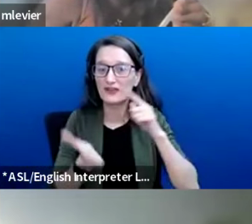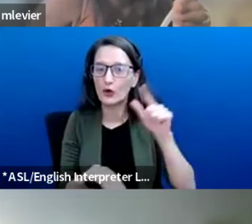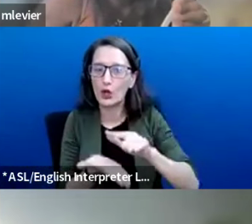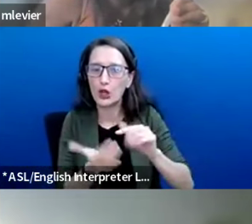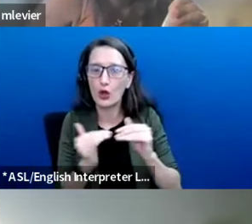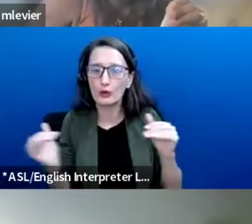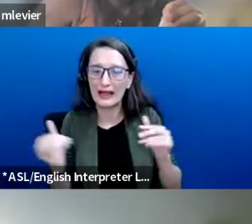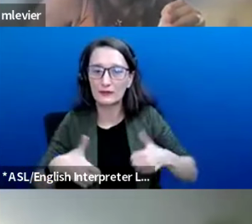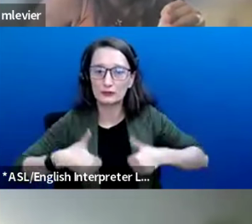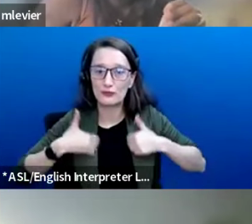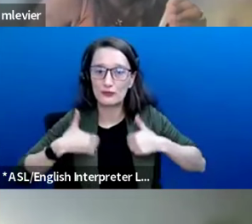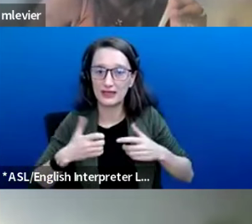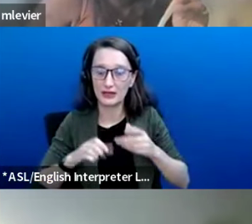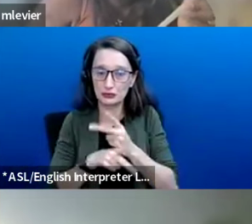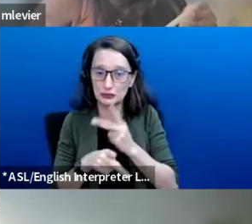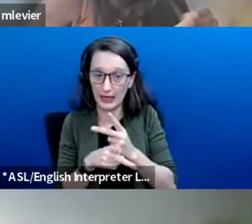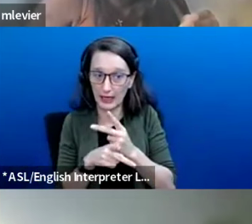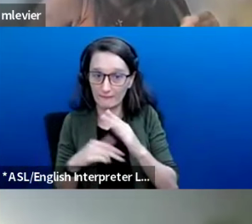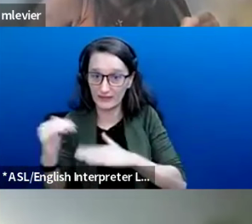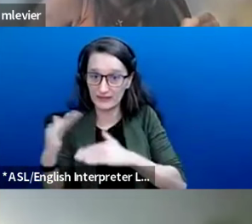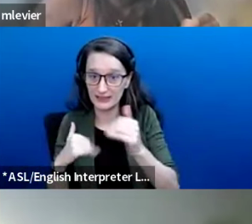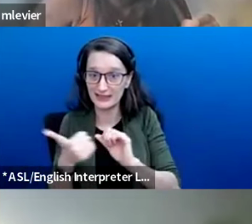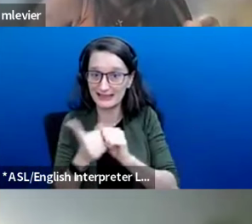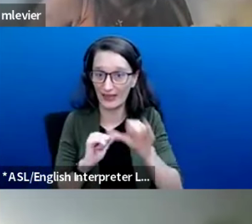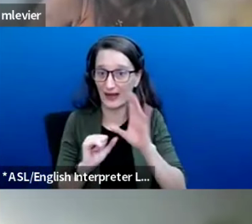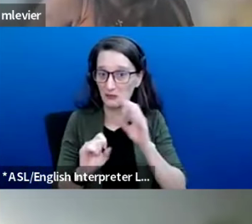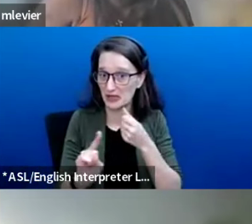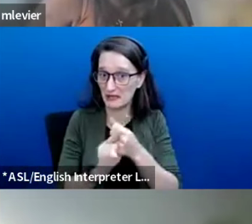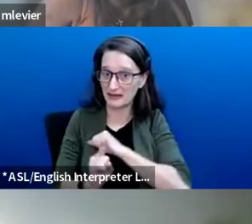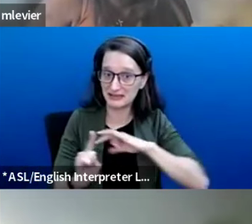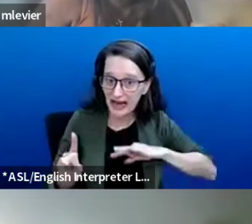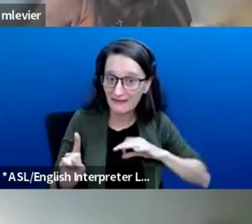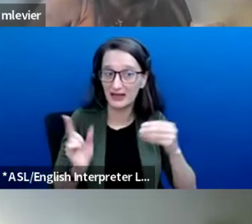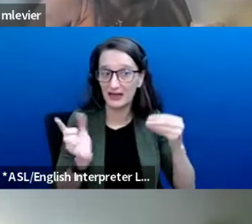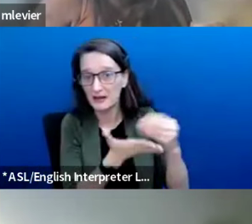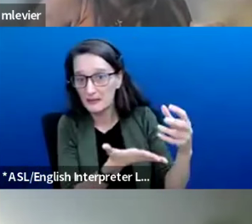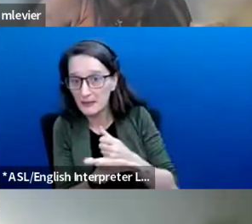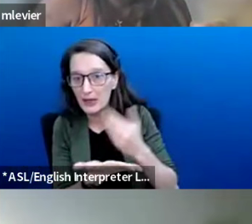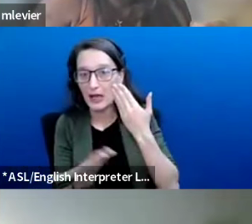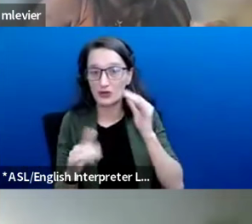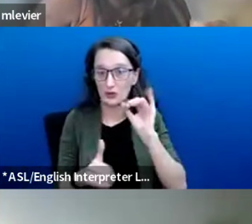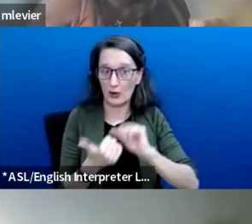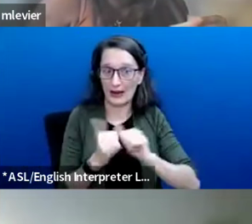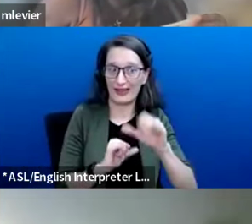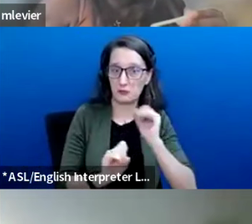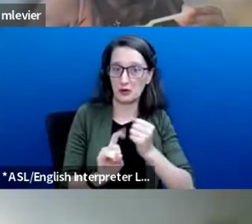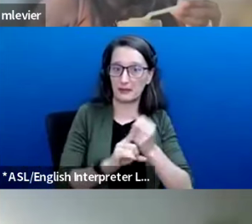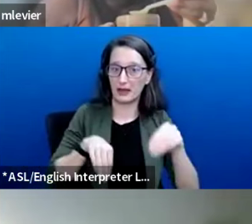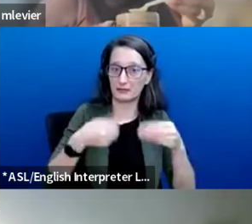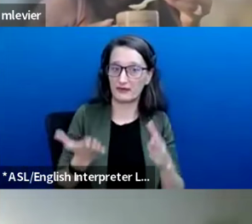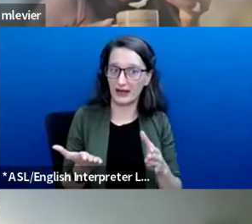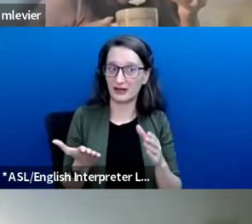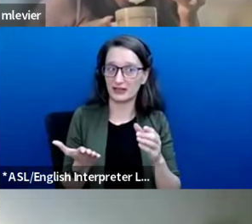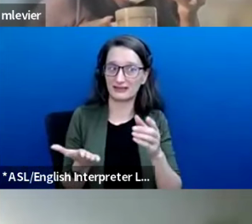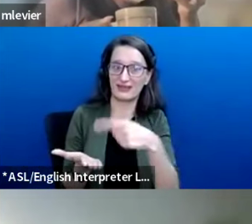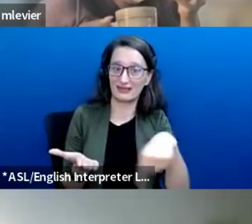is going to impact staffing and like revenue. I don't know if that's going to impact providers too, and they're going to decide what they want to